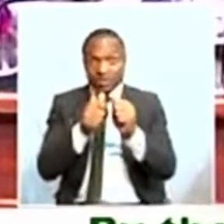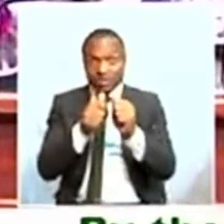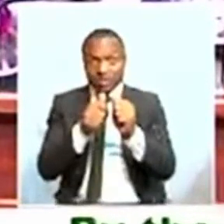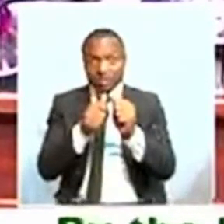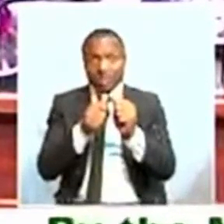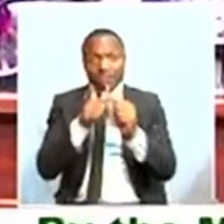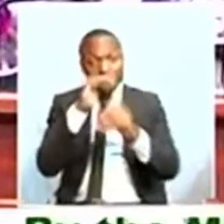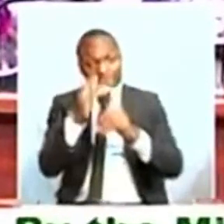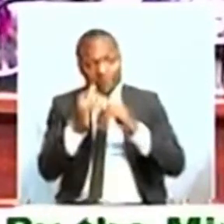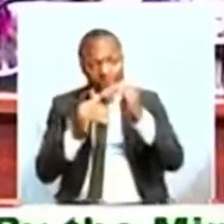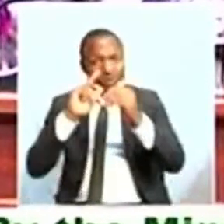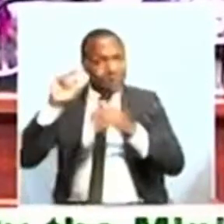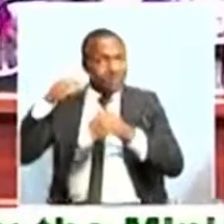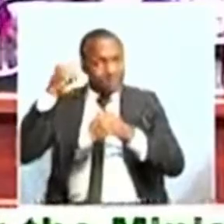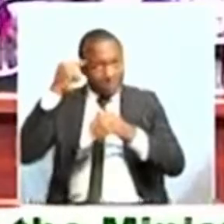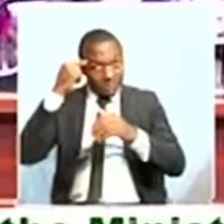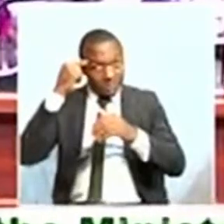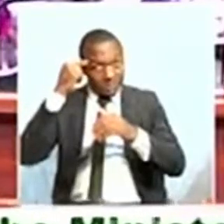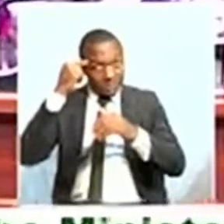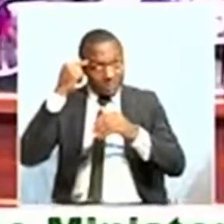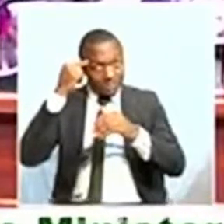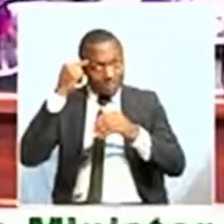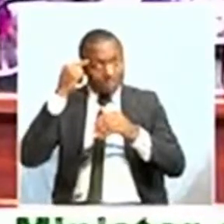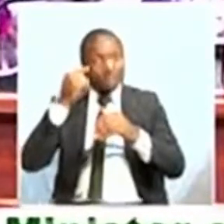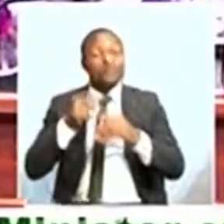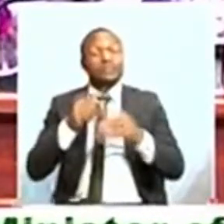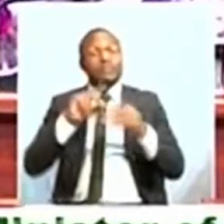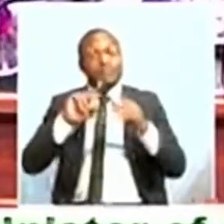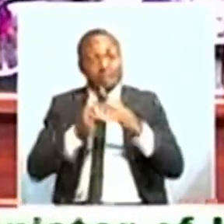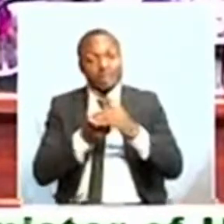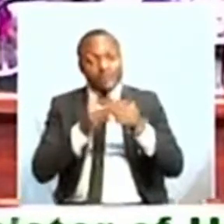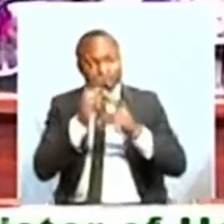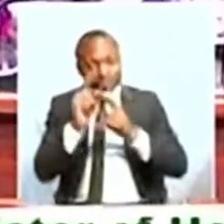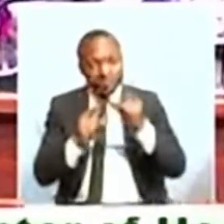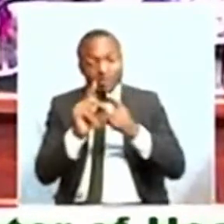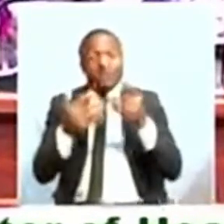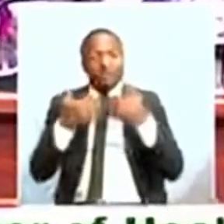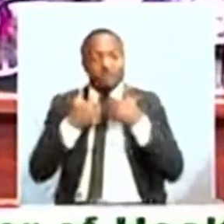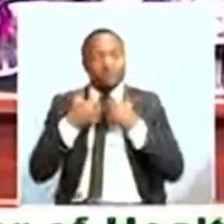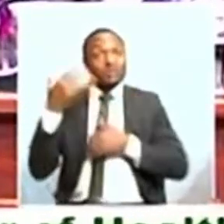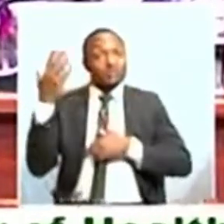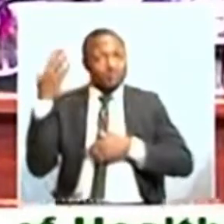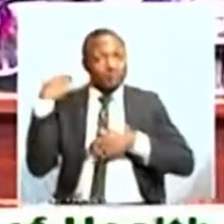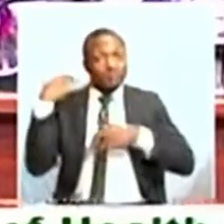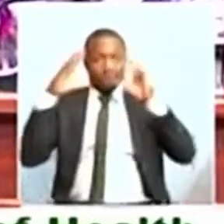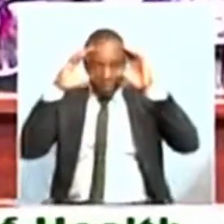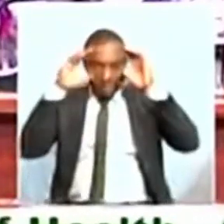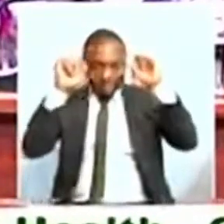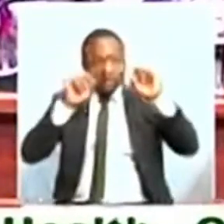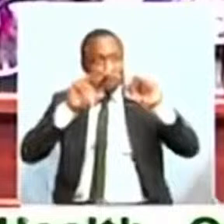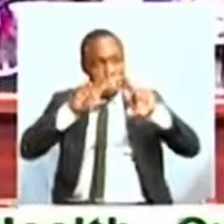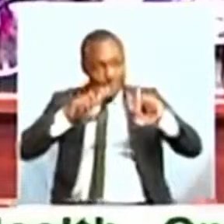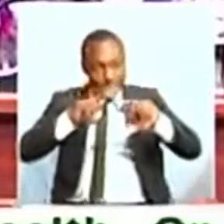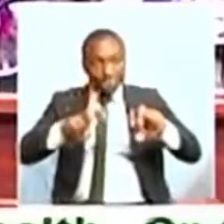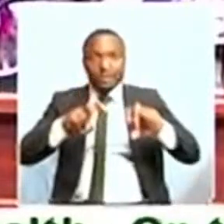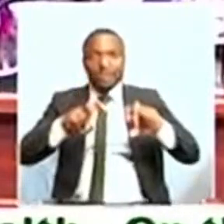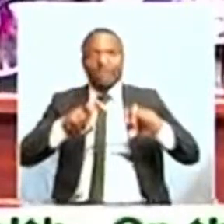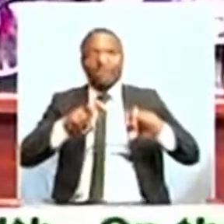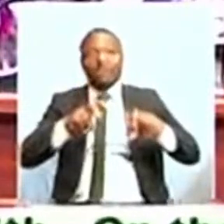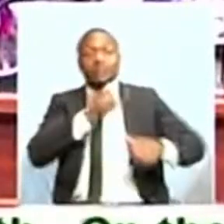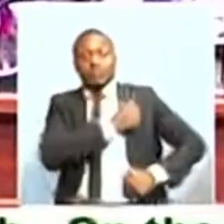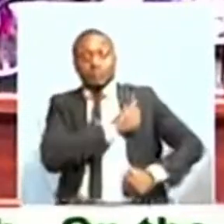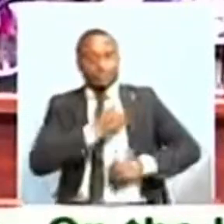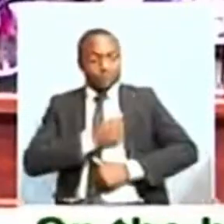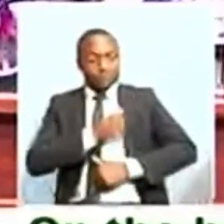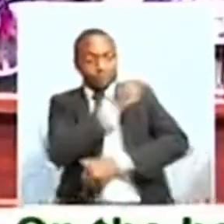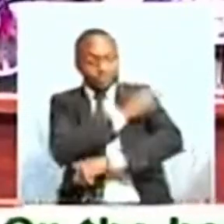procedure, government immediately initiated the process of having the sixth president evaluated at the Mainasoko Medical Center